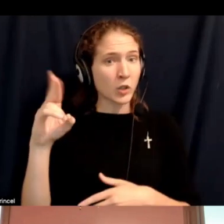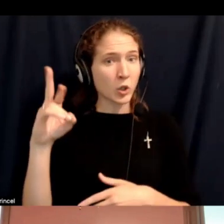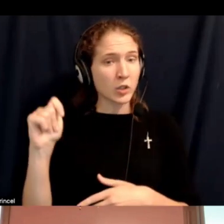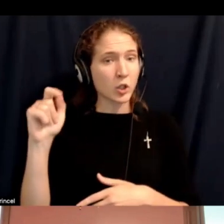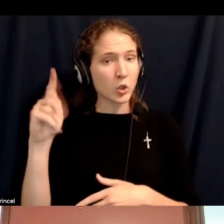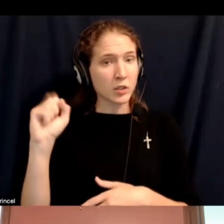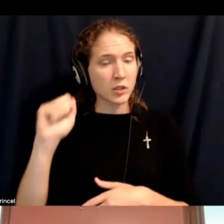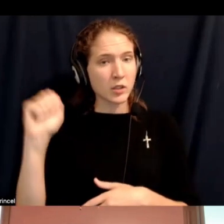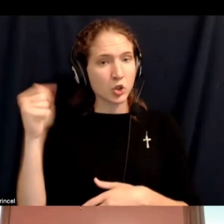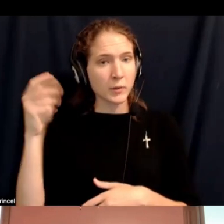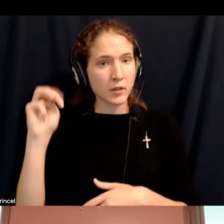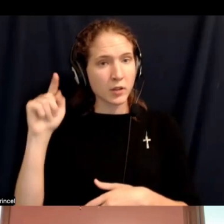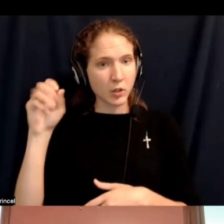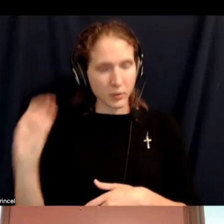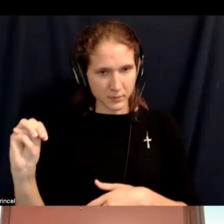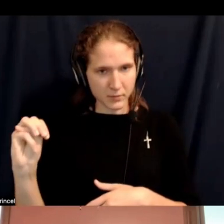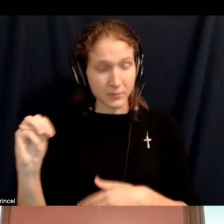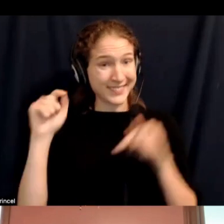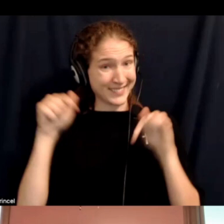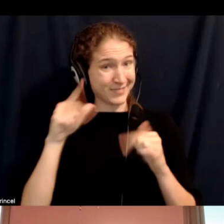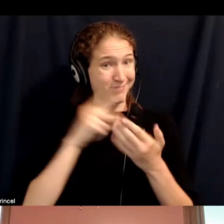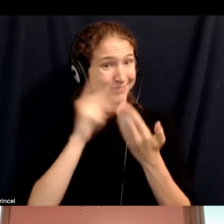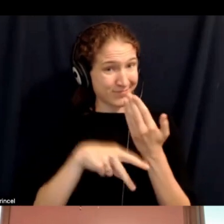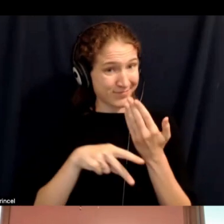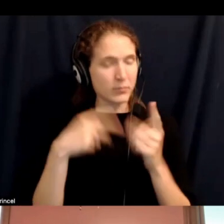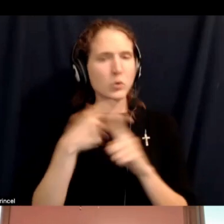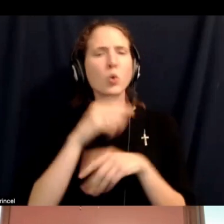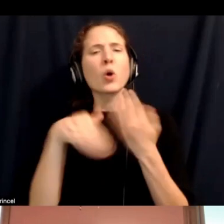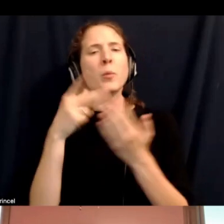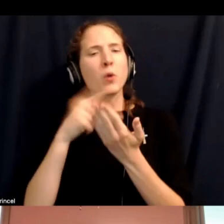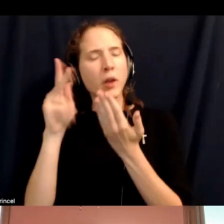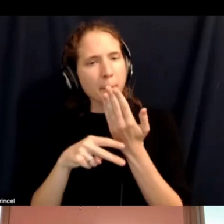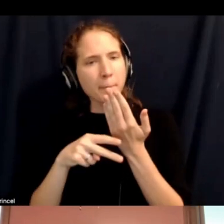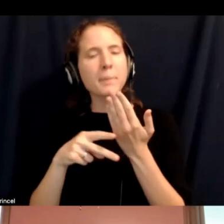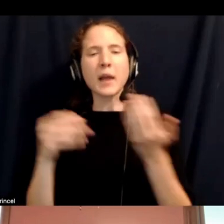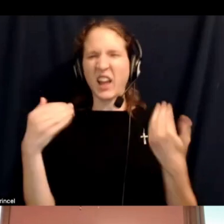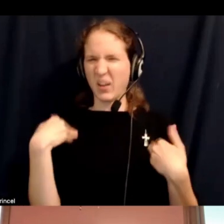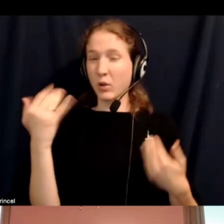drakeitarts@gmail.com. This and all our programs are archived on the Drake-It Arts YouTube